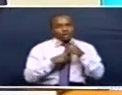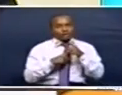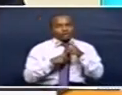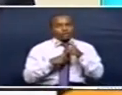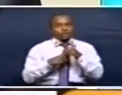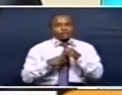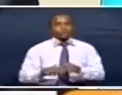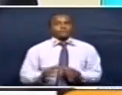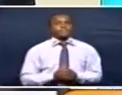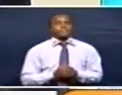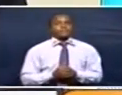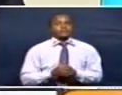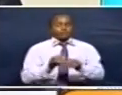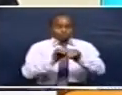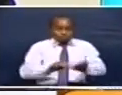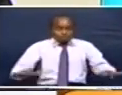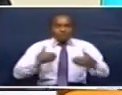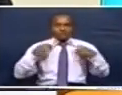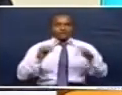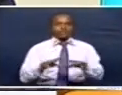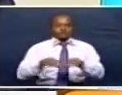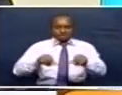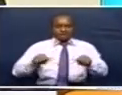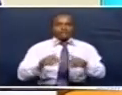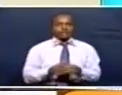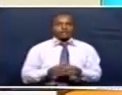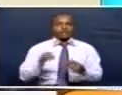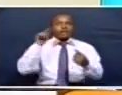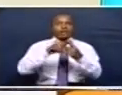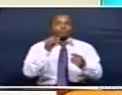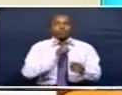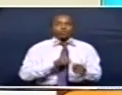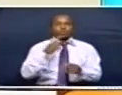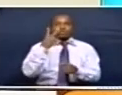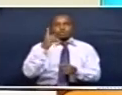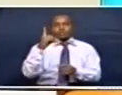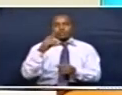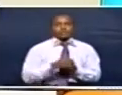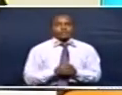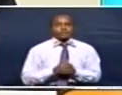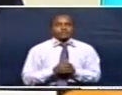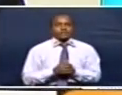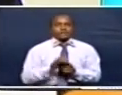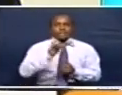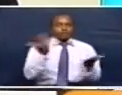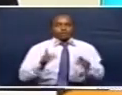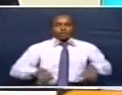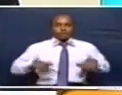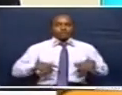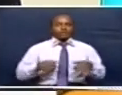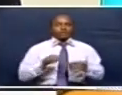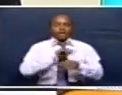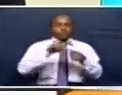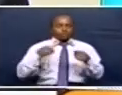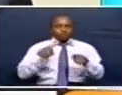with no floor, with no cement floor, with just sand, up to the age of 21 with a pit latrine. That's where we lived. And when I was in Form